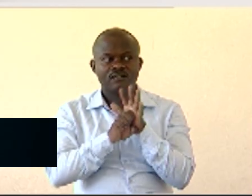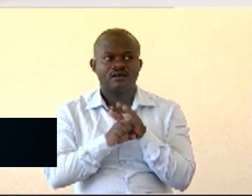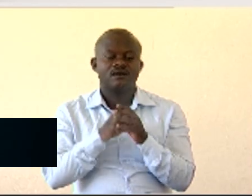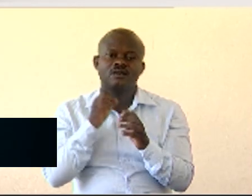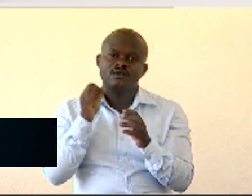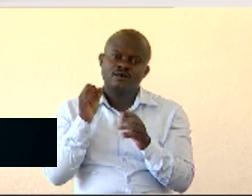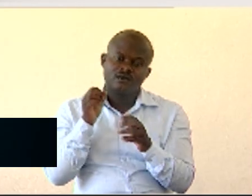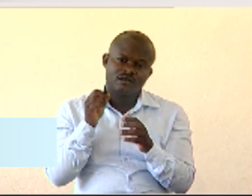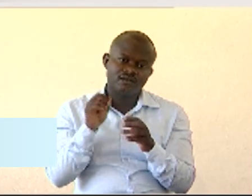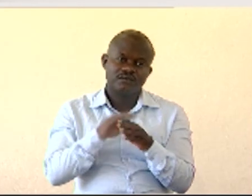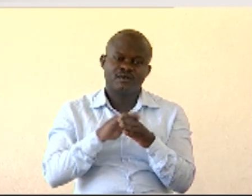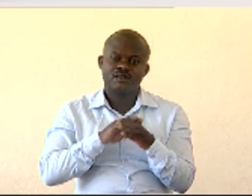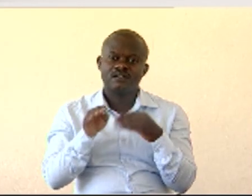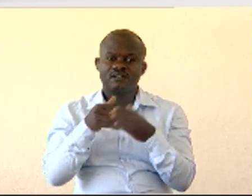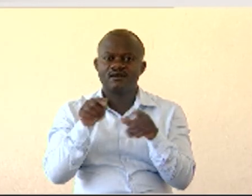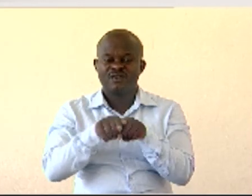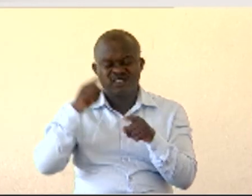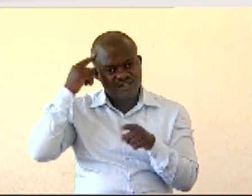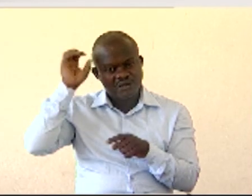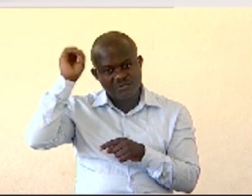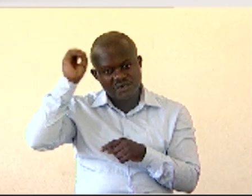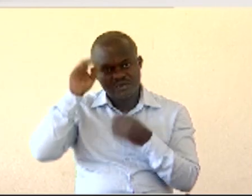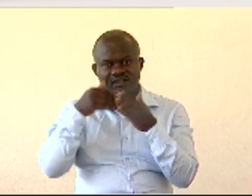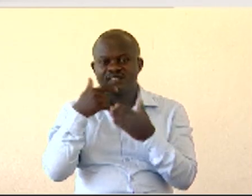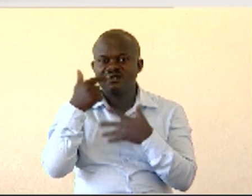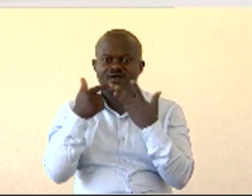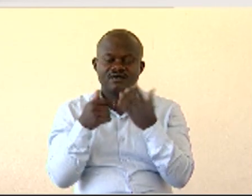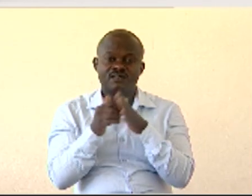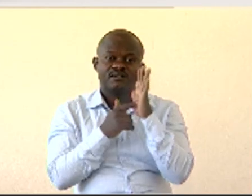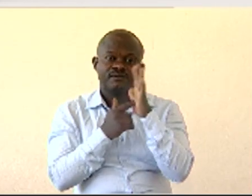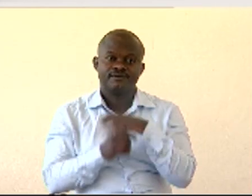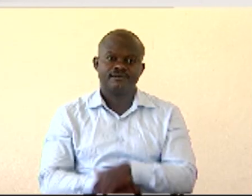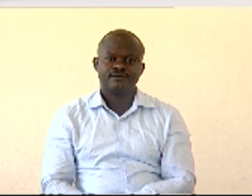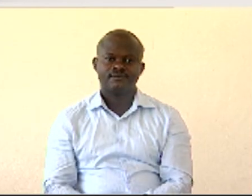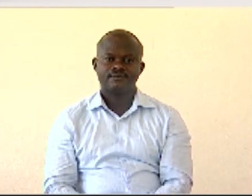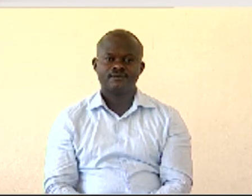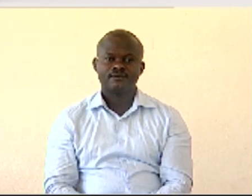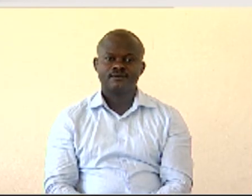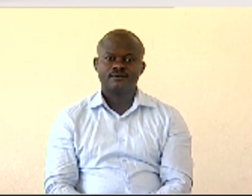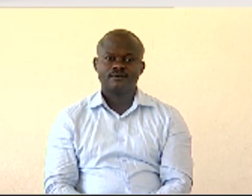nausea, dizziness, and even headache. These are symptoms.